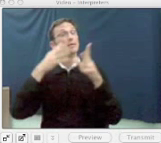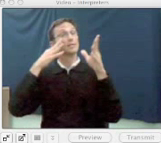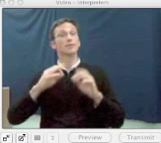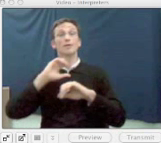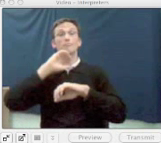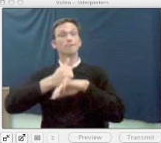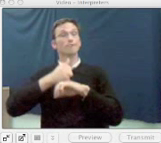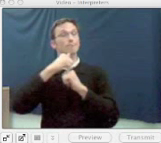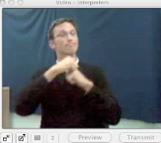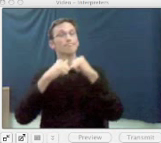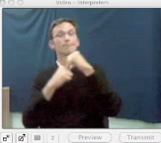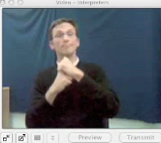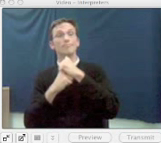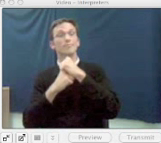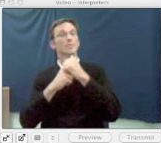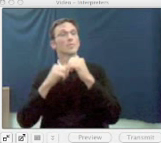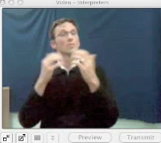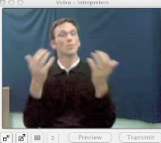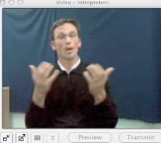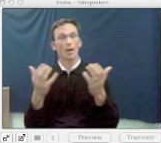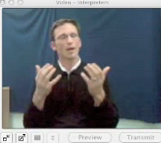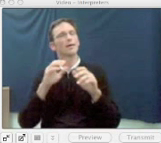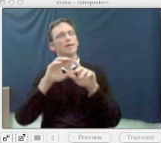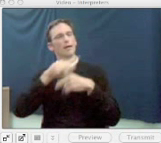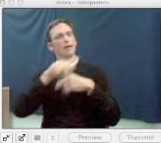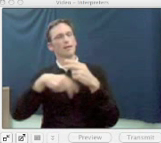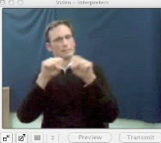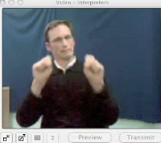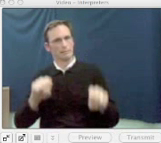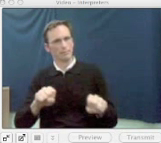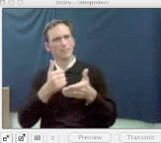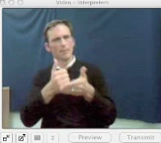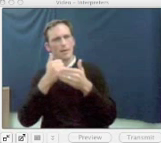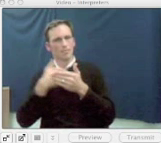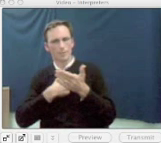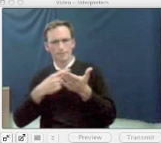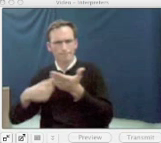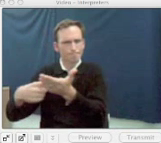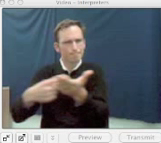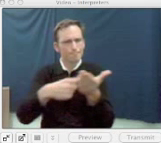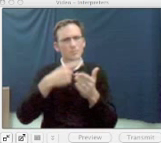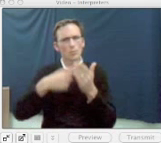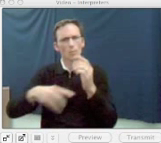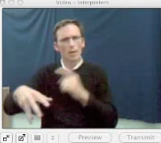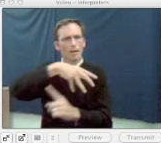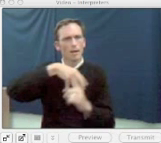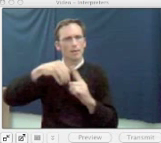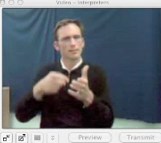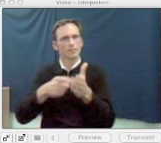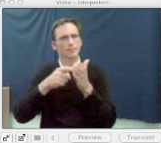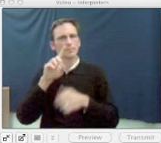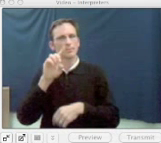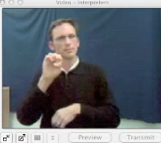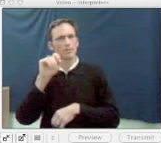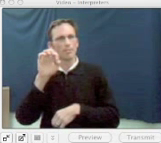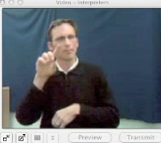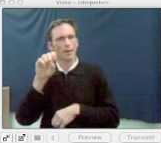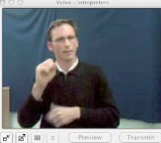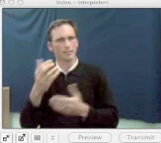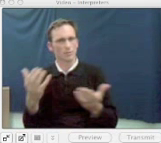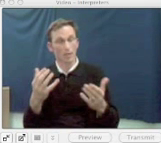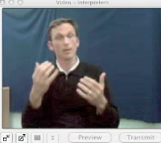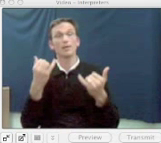just as a taxonomy, a way of looking at and talking about contextual demands. Now here's an example of something that we'll be going over much